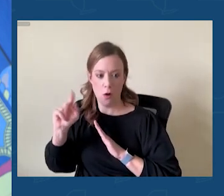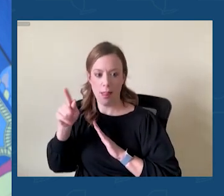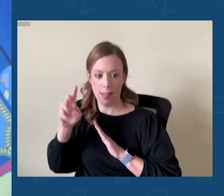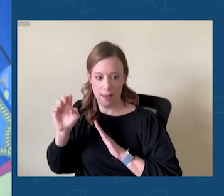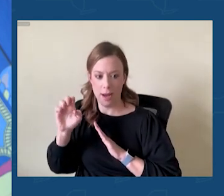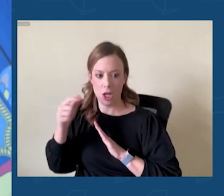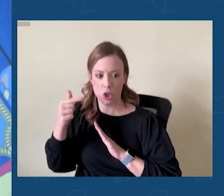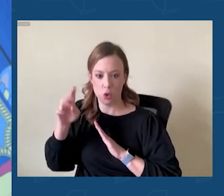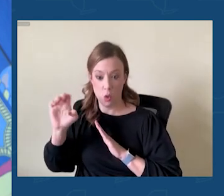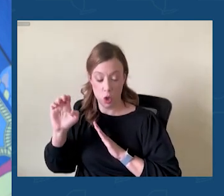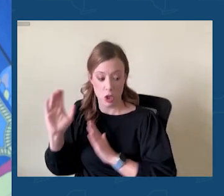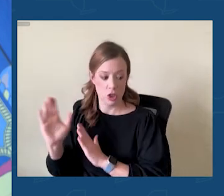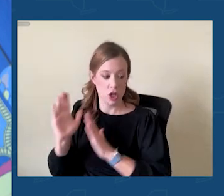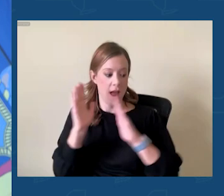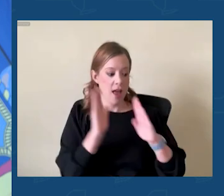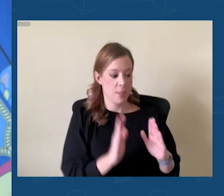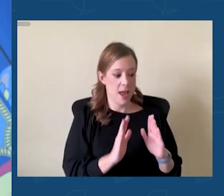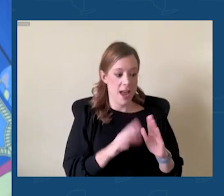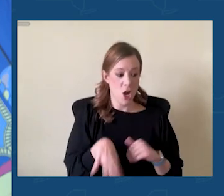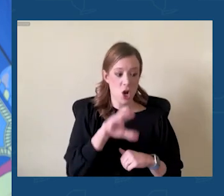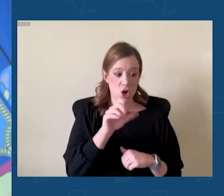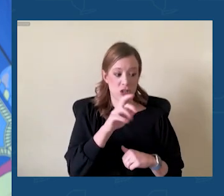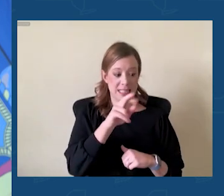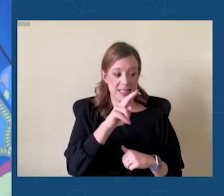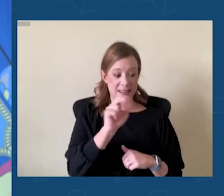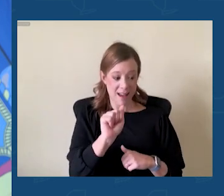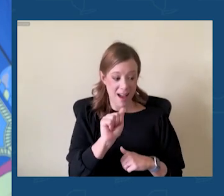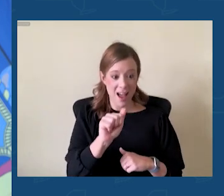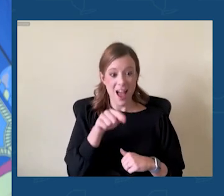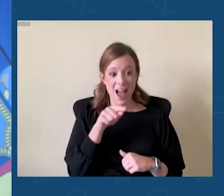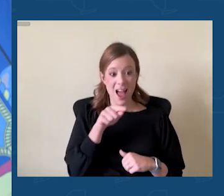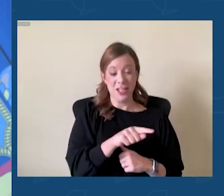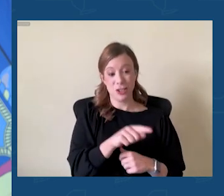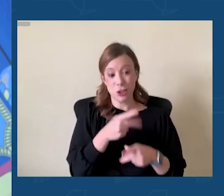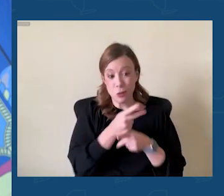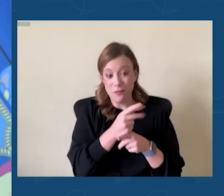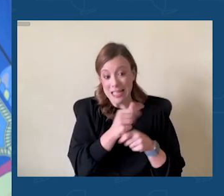Vinnie Cressida, the deputy supervisor of the town of Lake George. Vinnie, thank you.